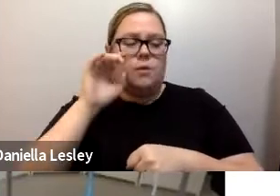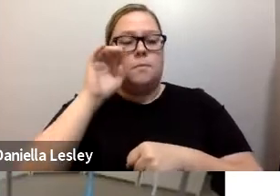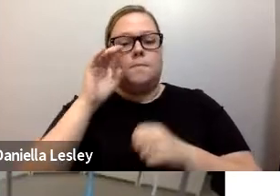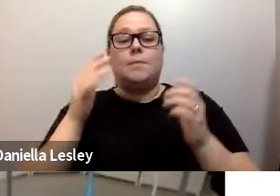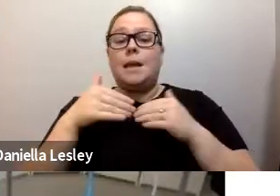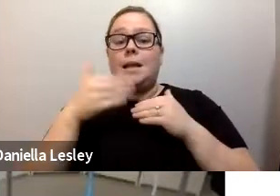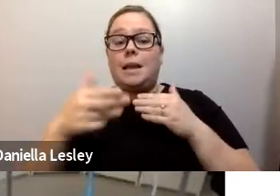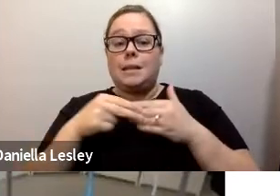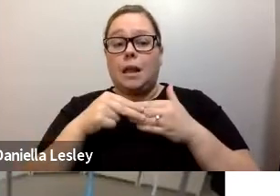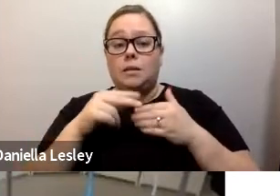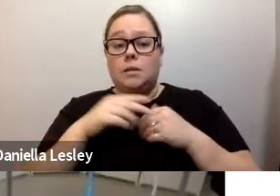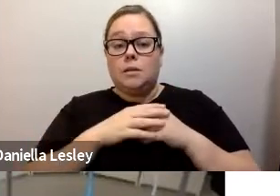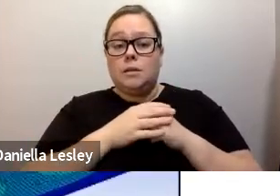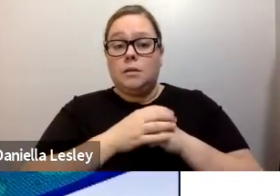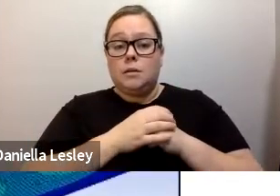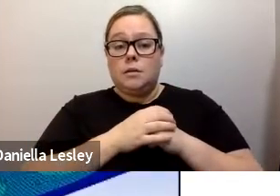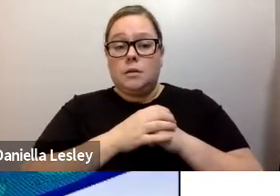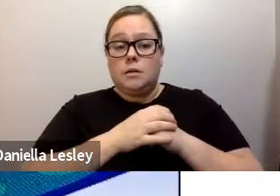slide.